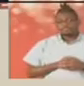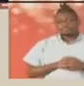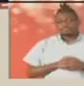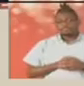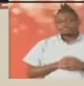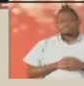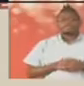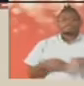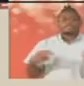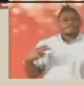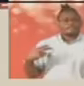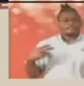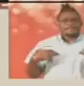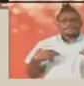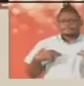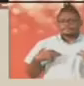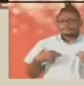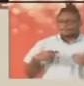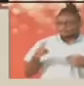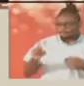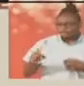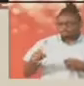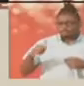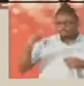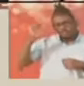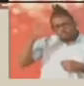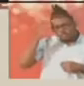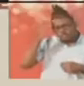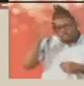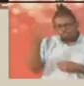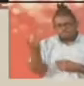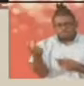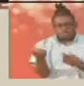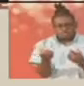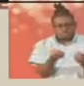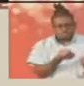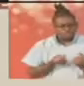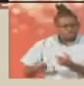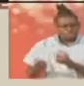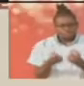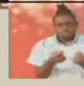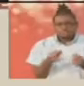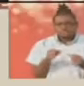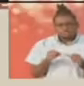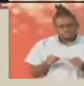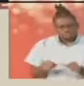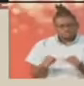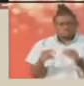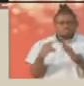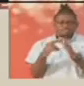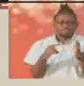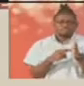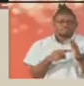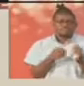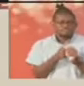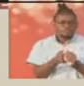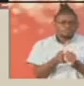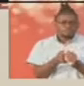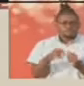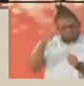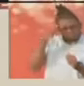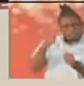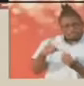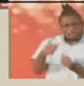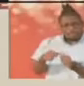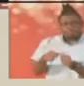suggests we are doing well as a nation, but we do need to continue with the COVID-19 protocols of the 3 W's, as Dr. Hines said: